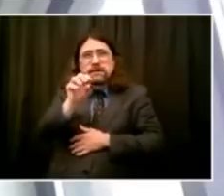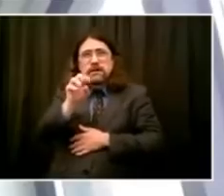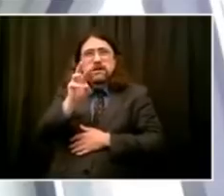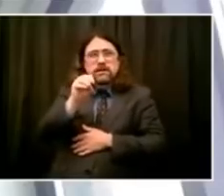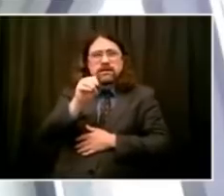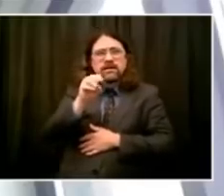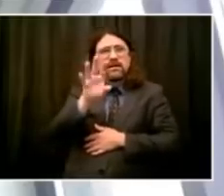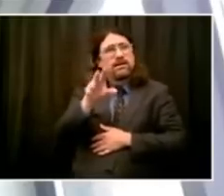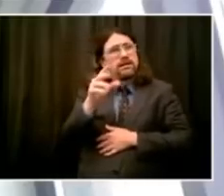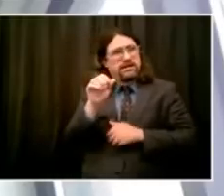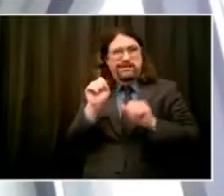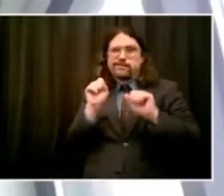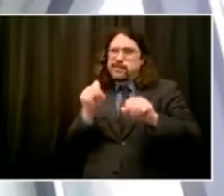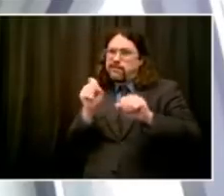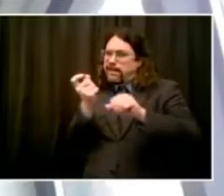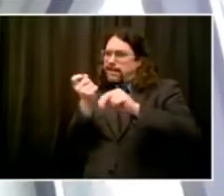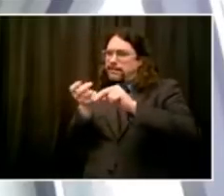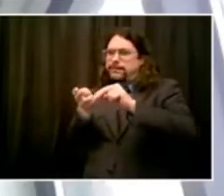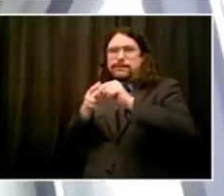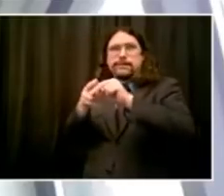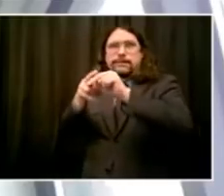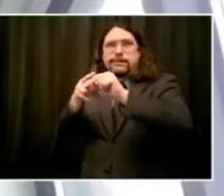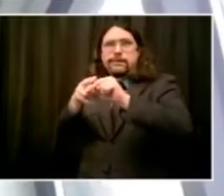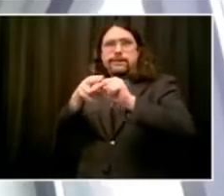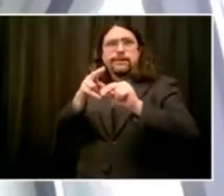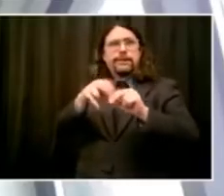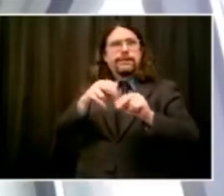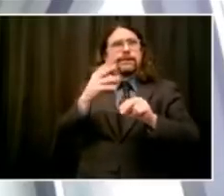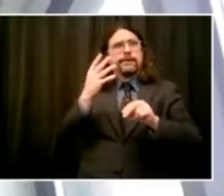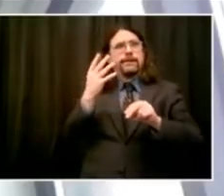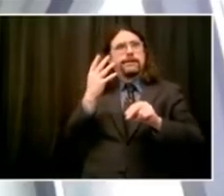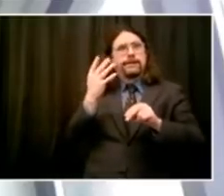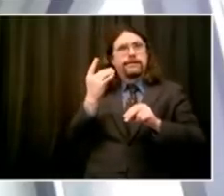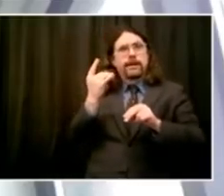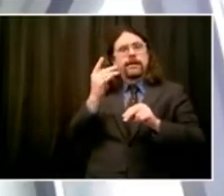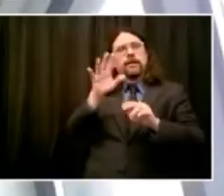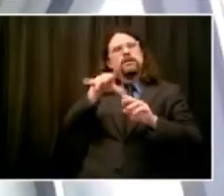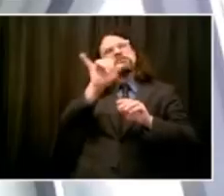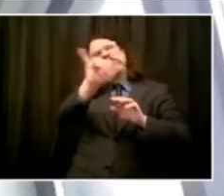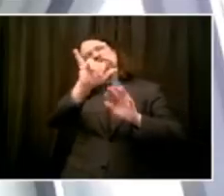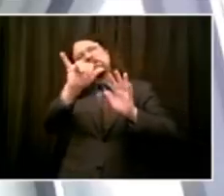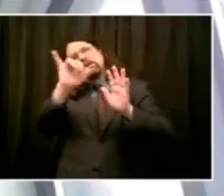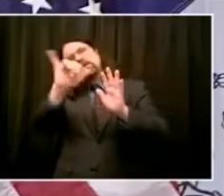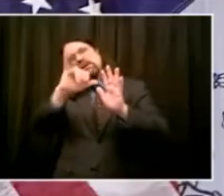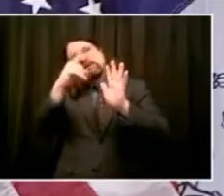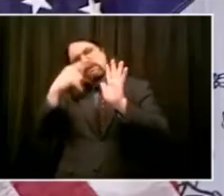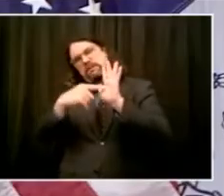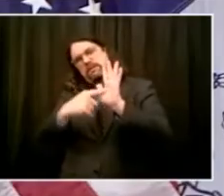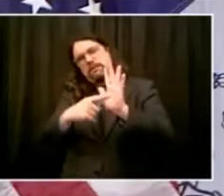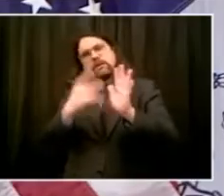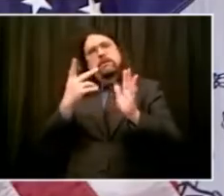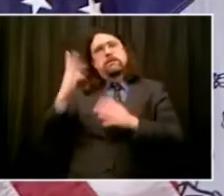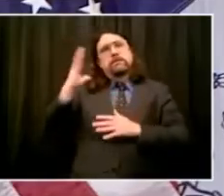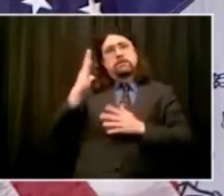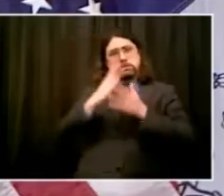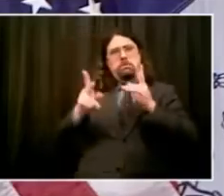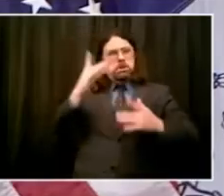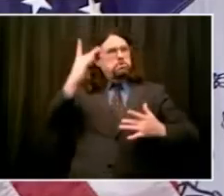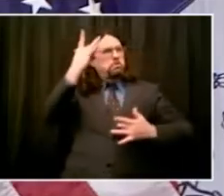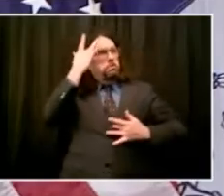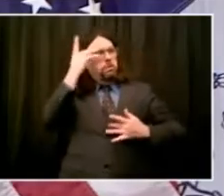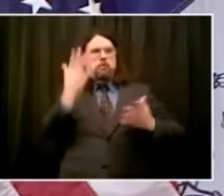saw when the pandemic exploded in New York City. Excellent, thank you. Either other doctor want to jump